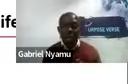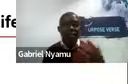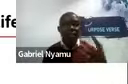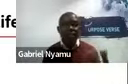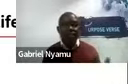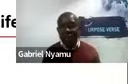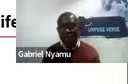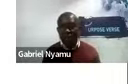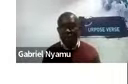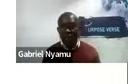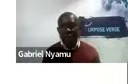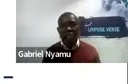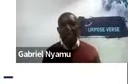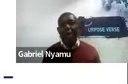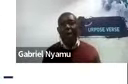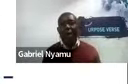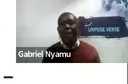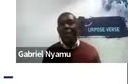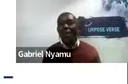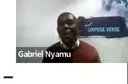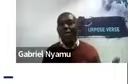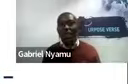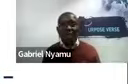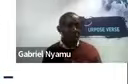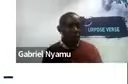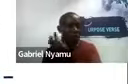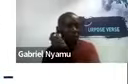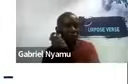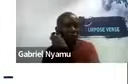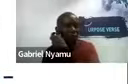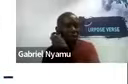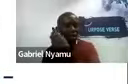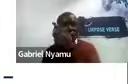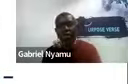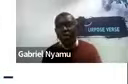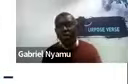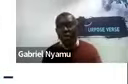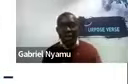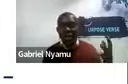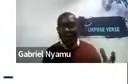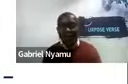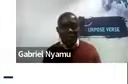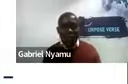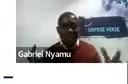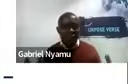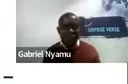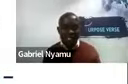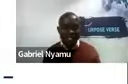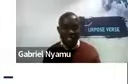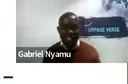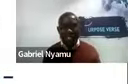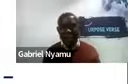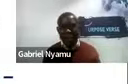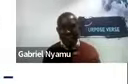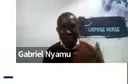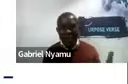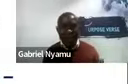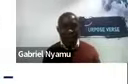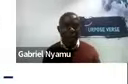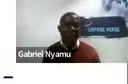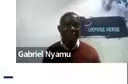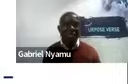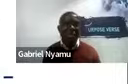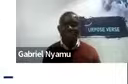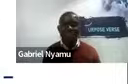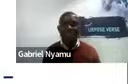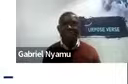journey discovering ourselves. Harvard, which I know we always like quoting, though I like quoting local statistics. I'm hoping you're